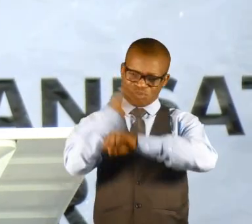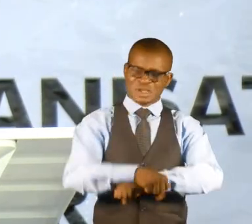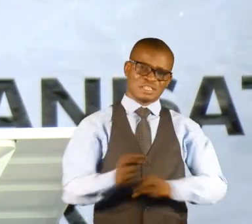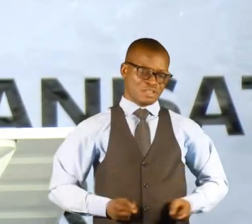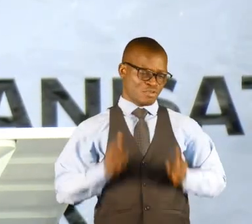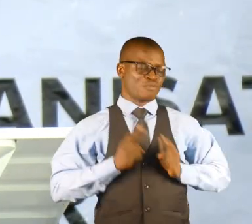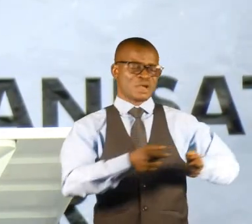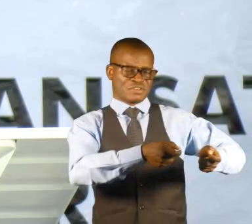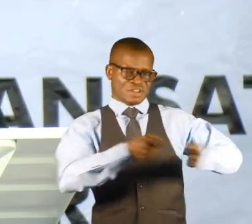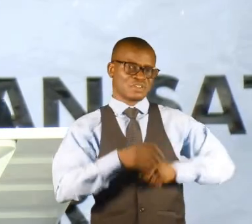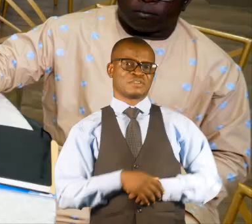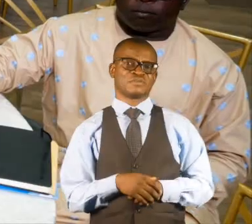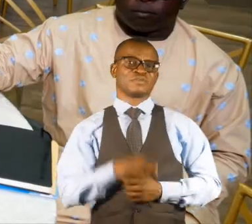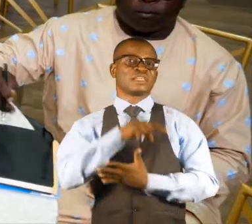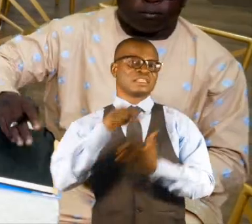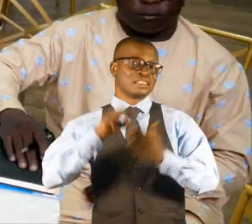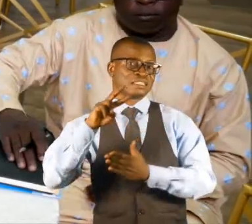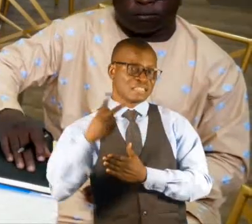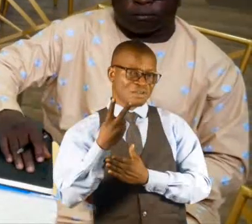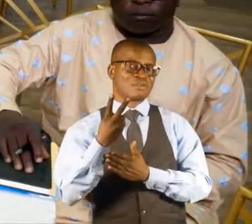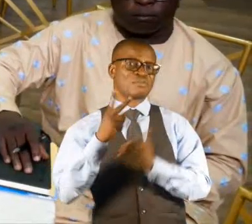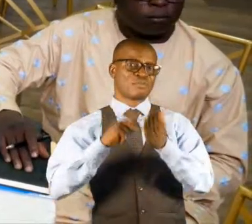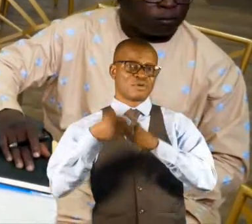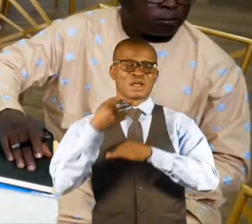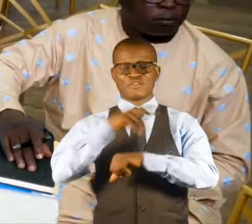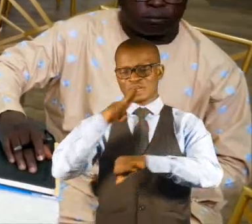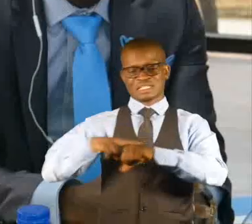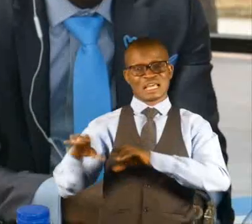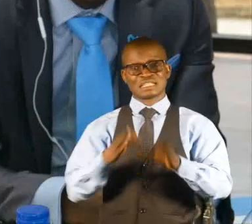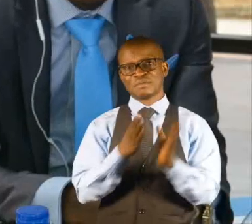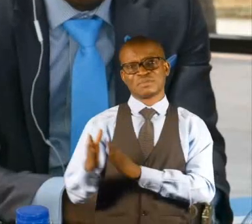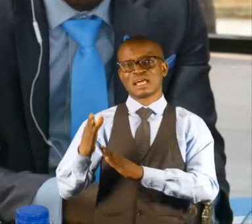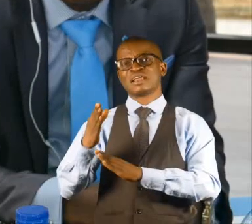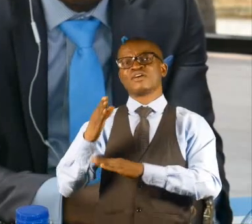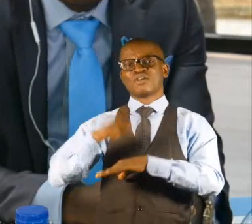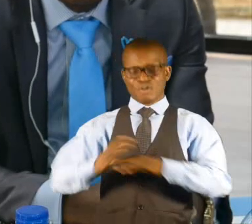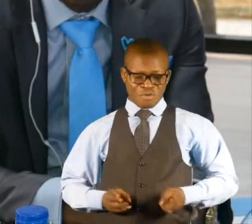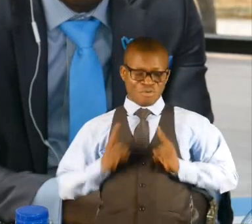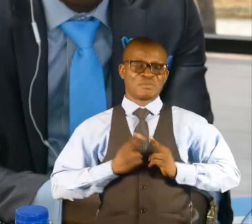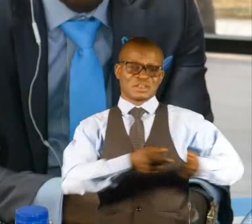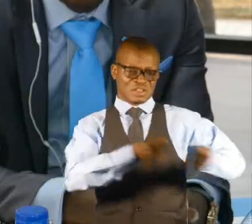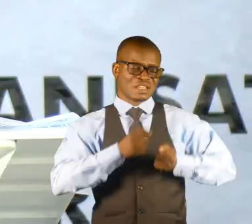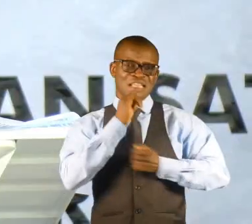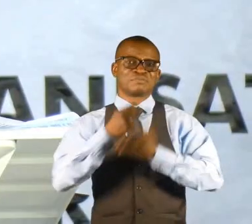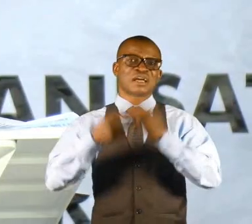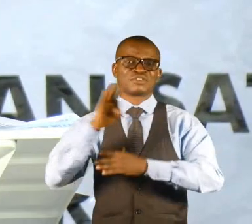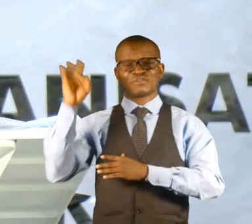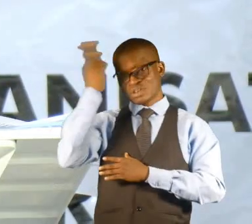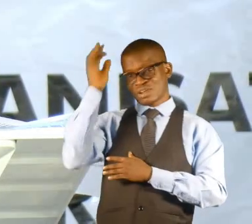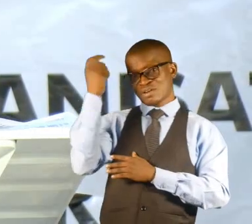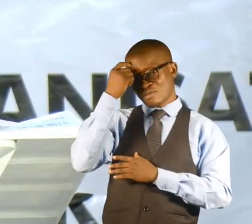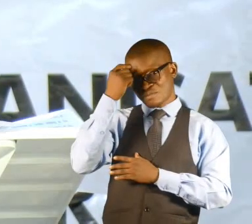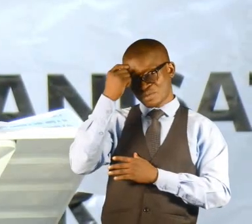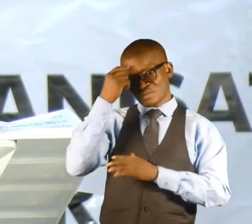combating human trafficking. This second edition of the National Action Plan on Human Trafficking is a part of the